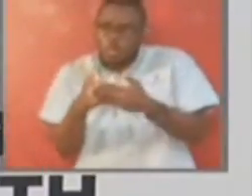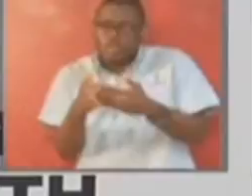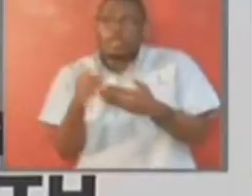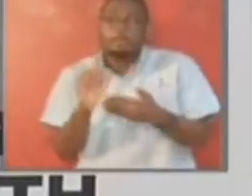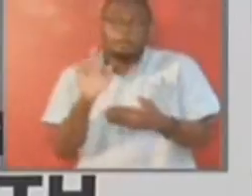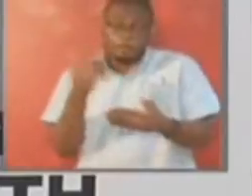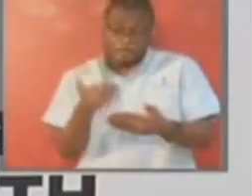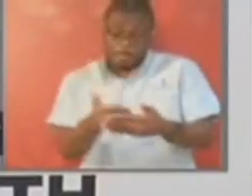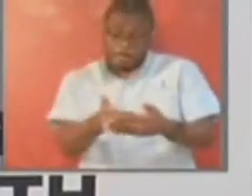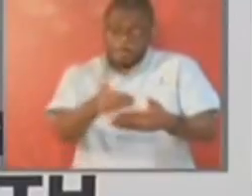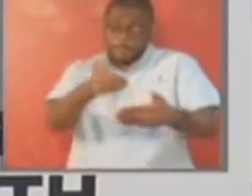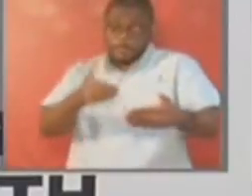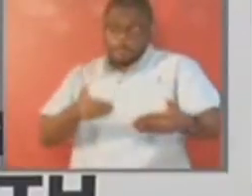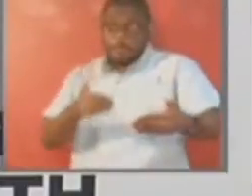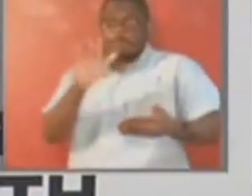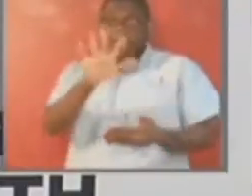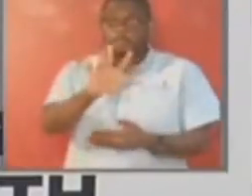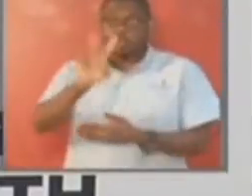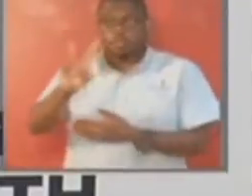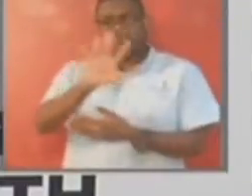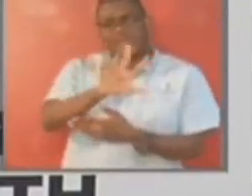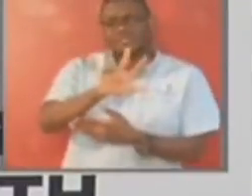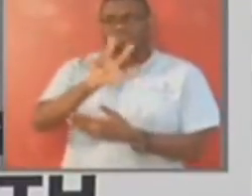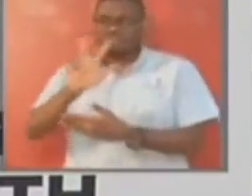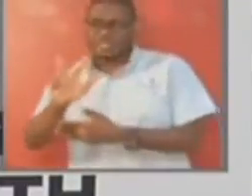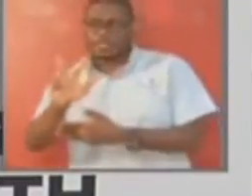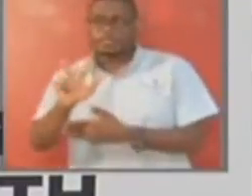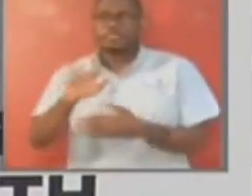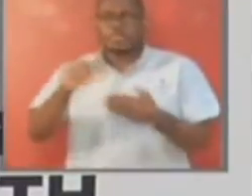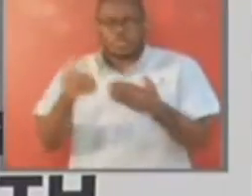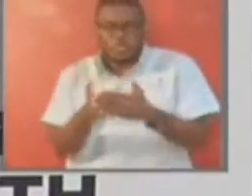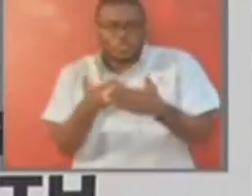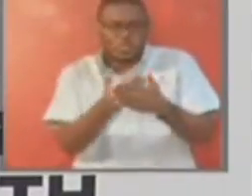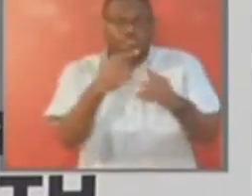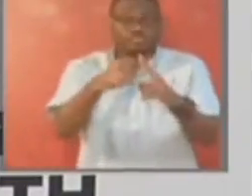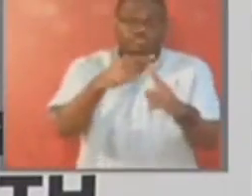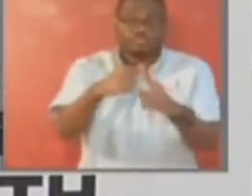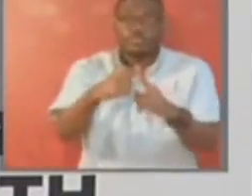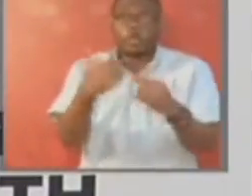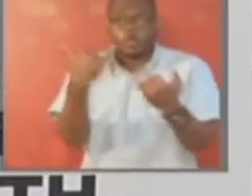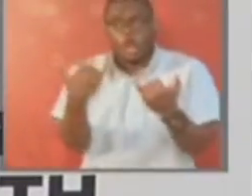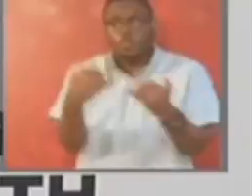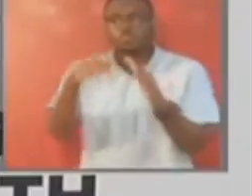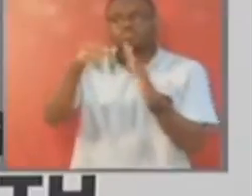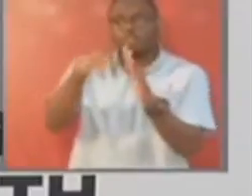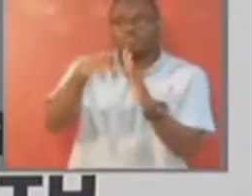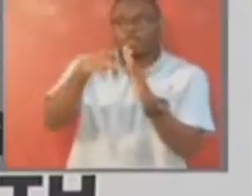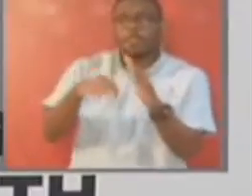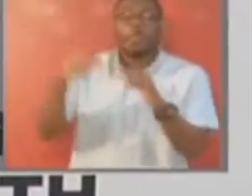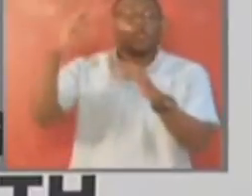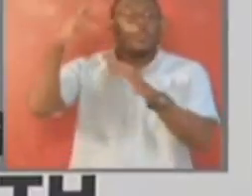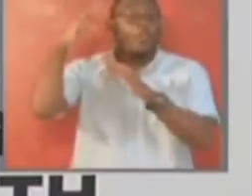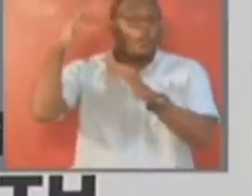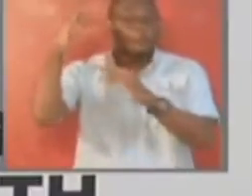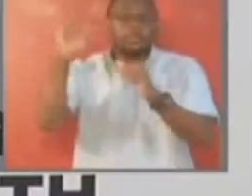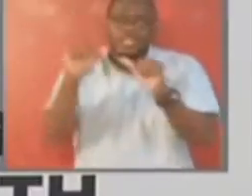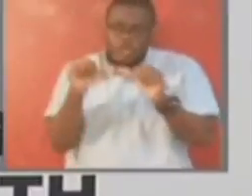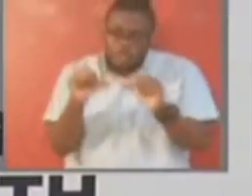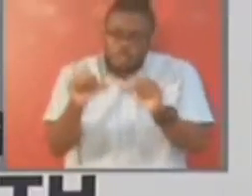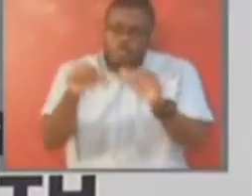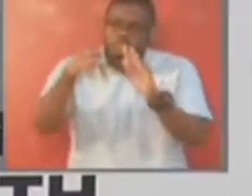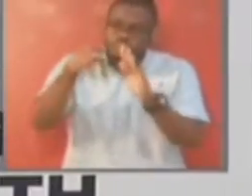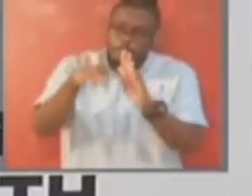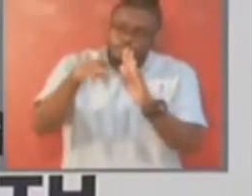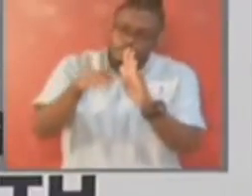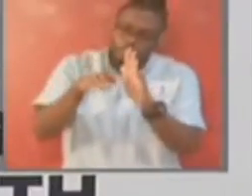around 52 to 53 cases. So there has been a reduction. We are hoping to see that trend continuing in the rest of the week, and we'll have a